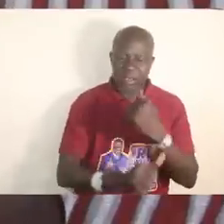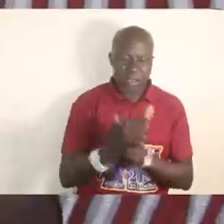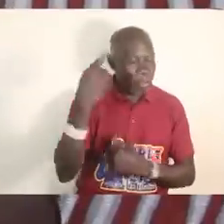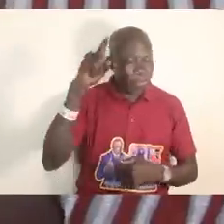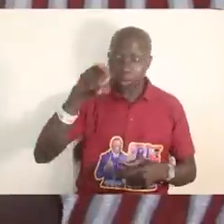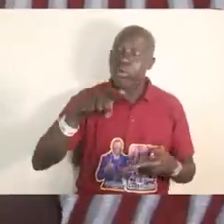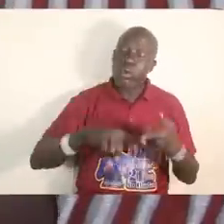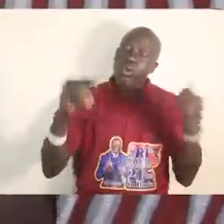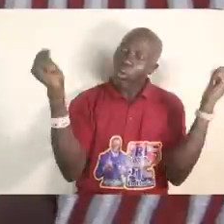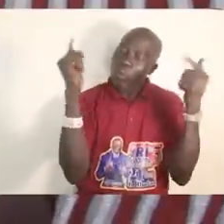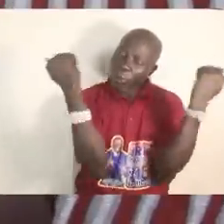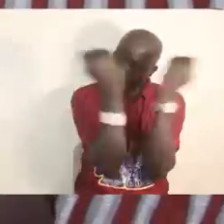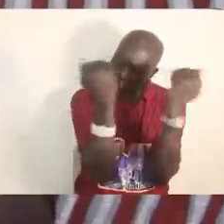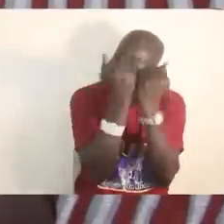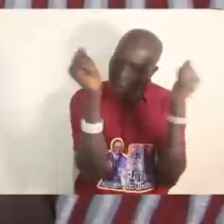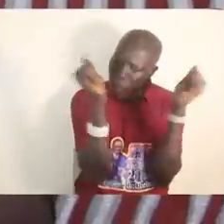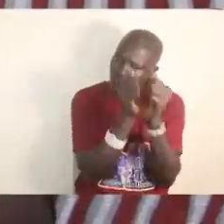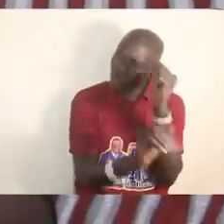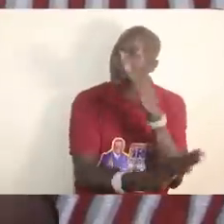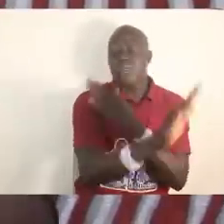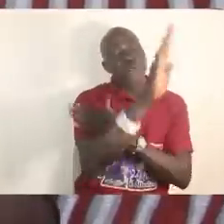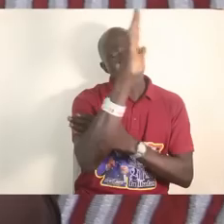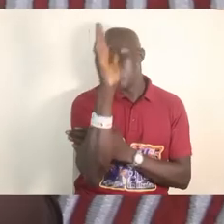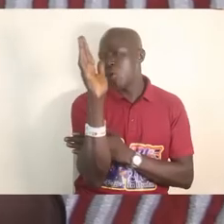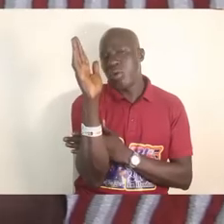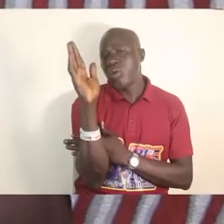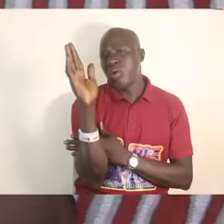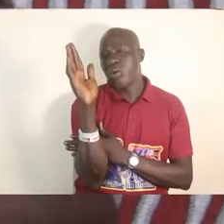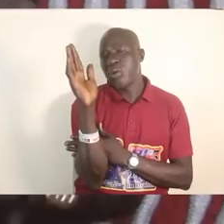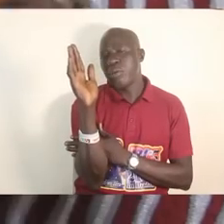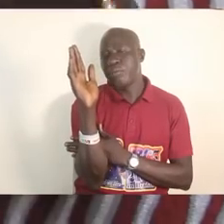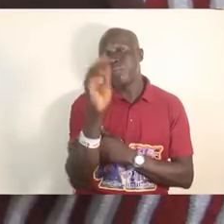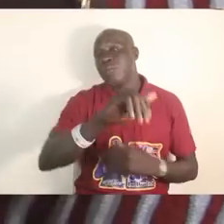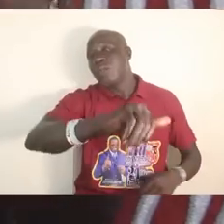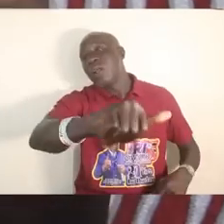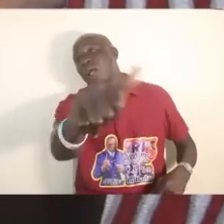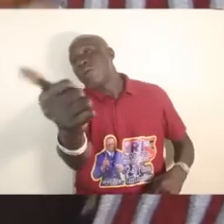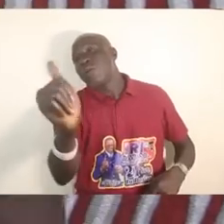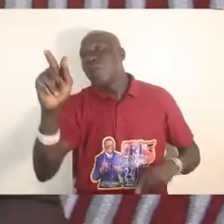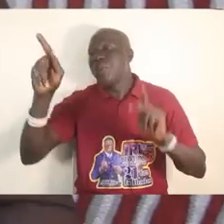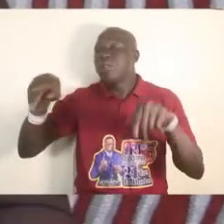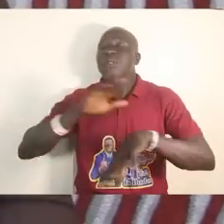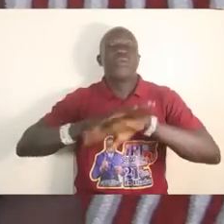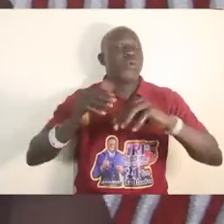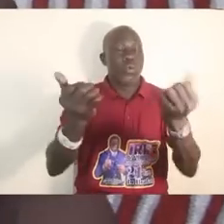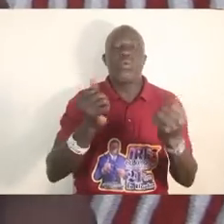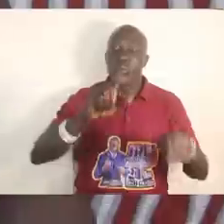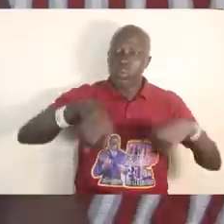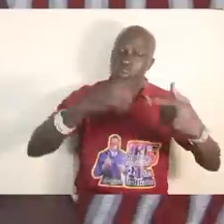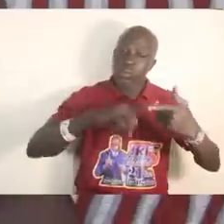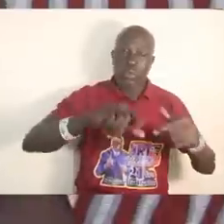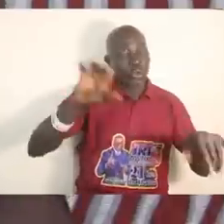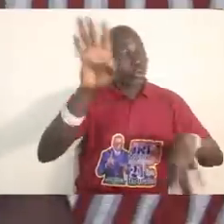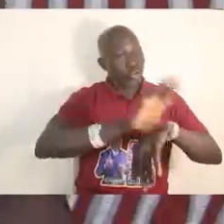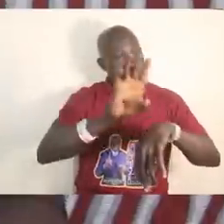Iwo ni o. Me le bo Olorun ja. Some people said they will not go to church